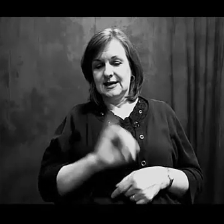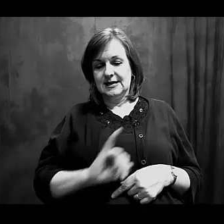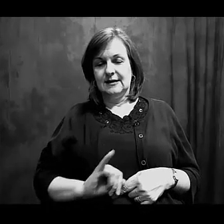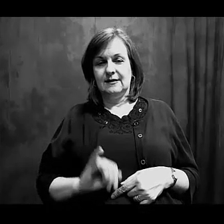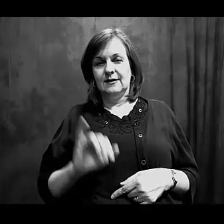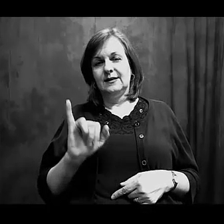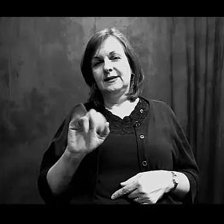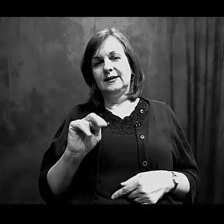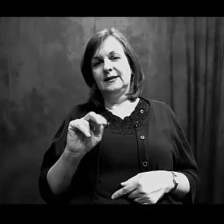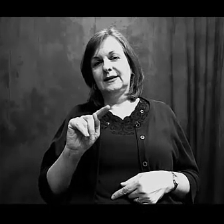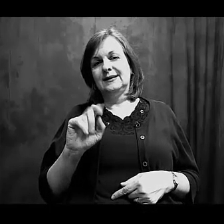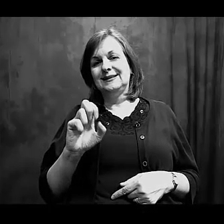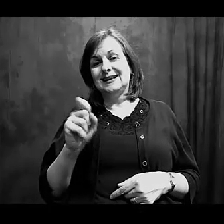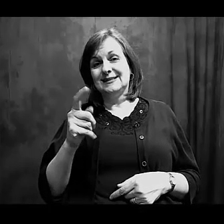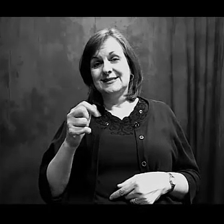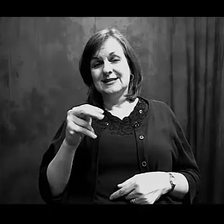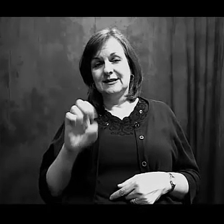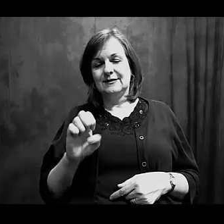intestines,